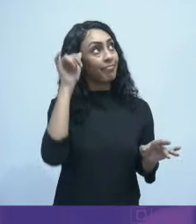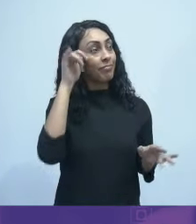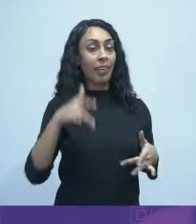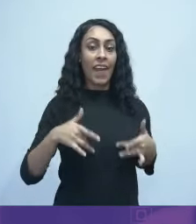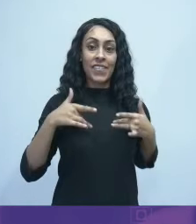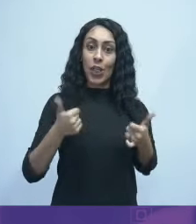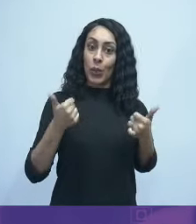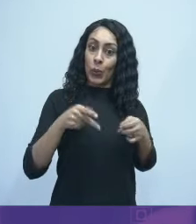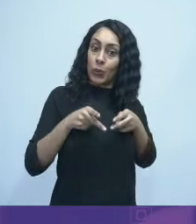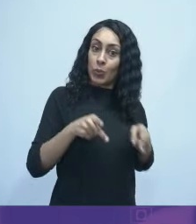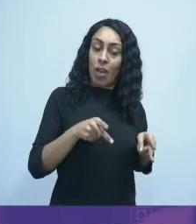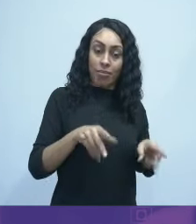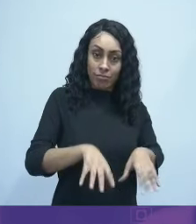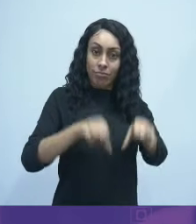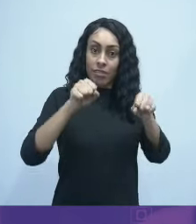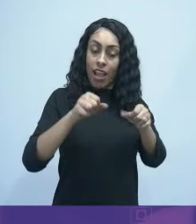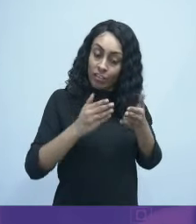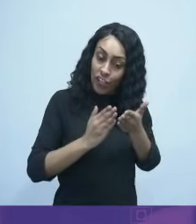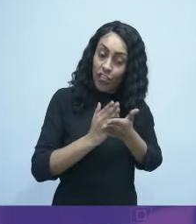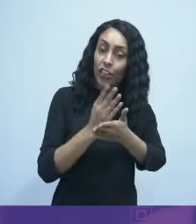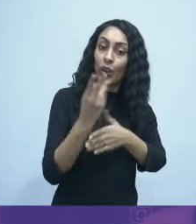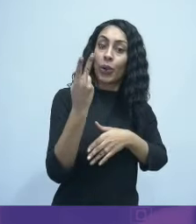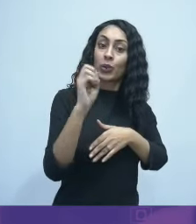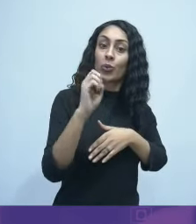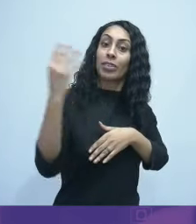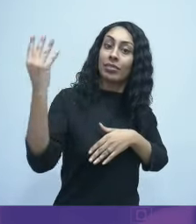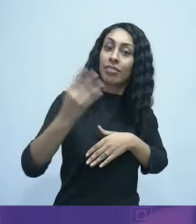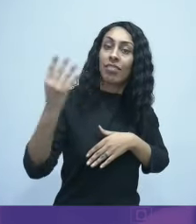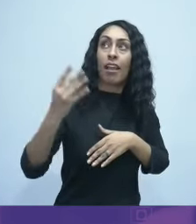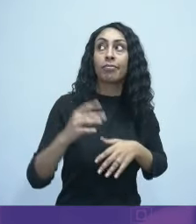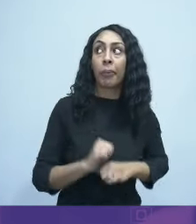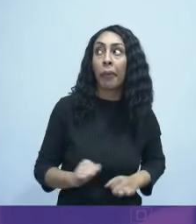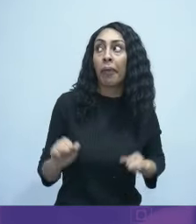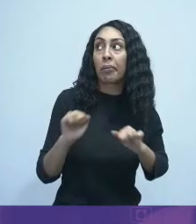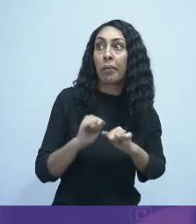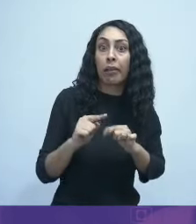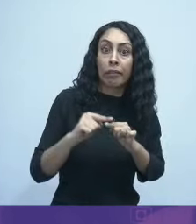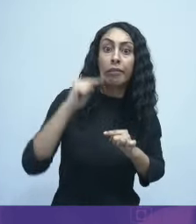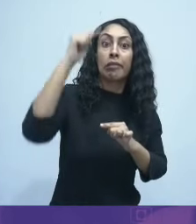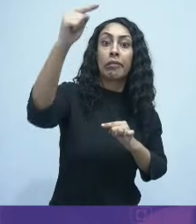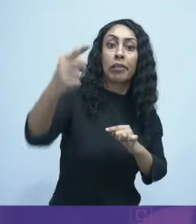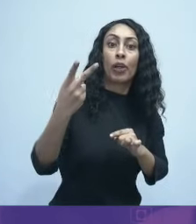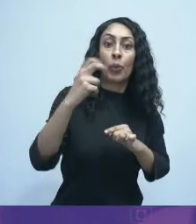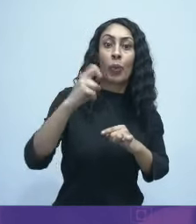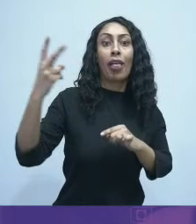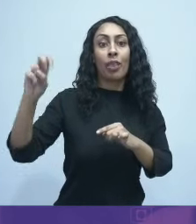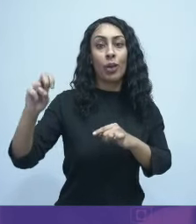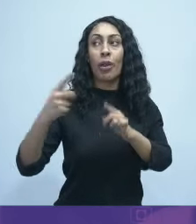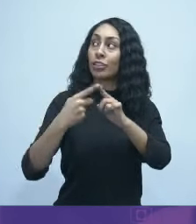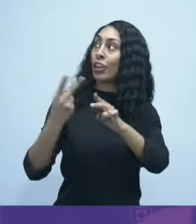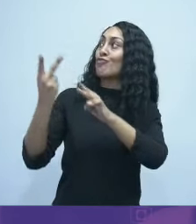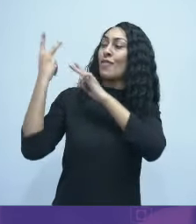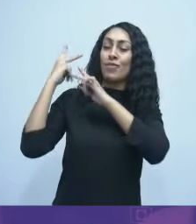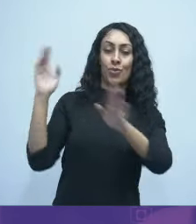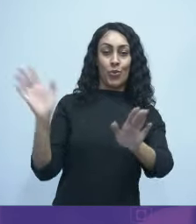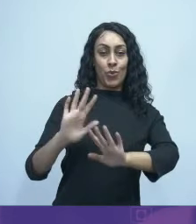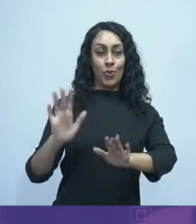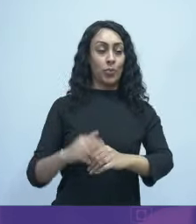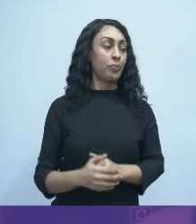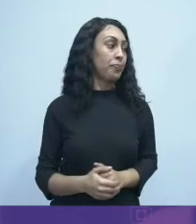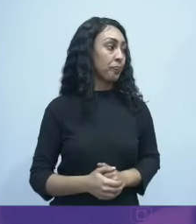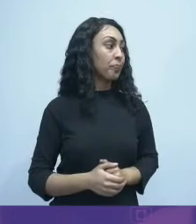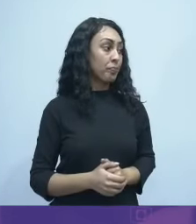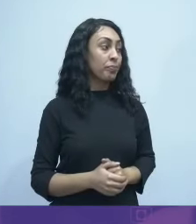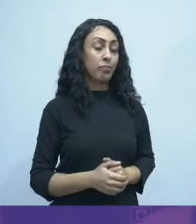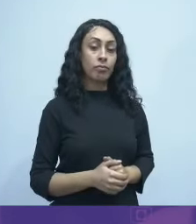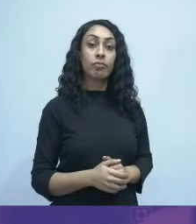we expect will continue throughout 2019, rather than just waiting until early 2020 before coming back to this issue. Abid.